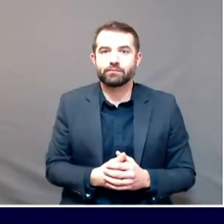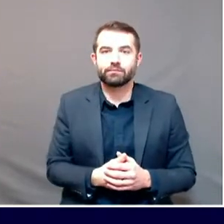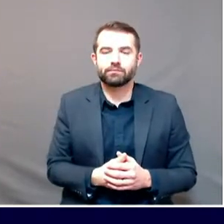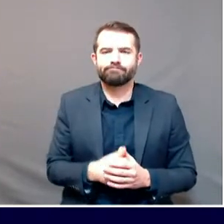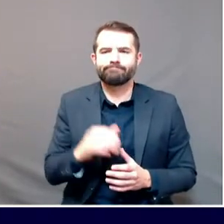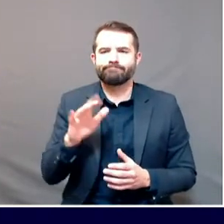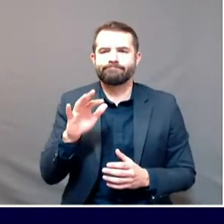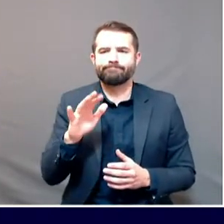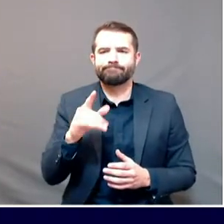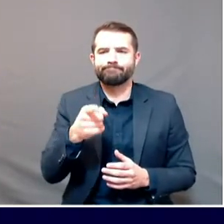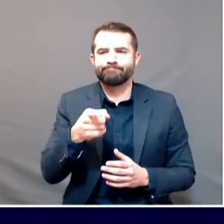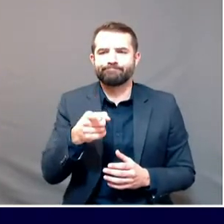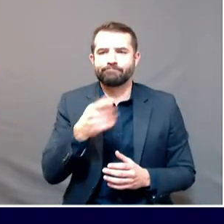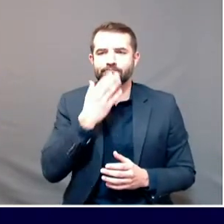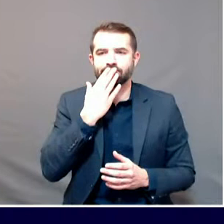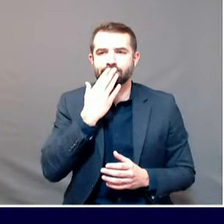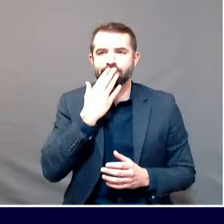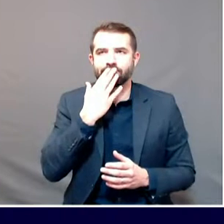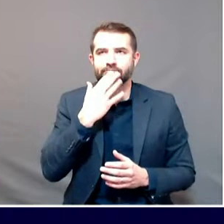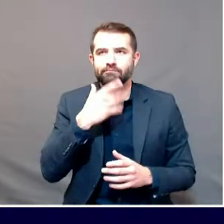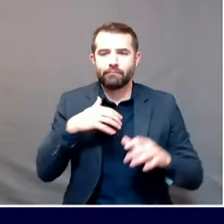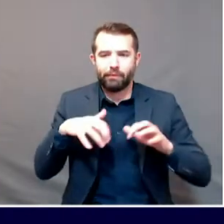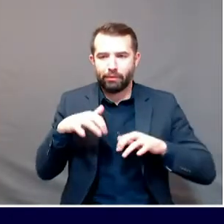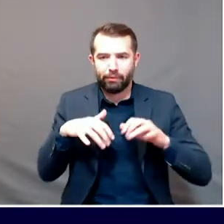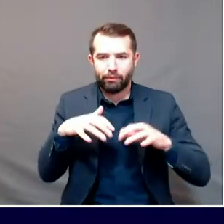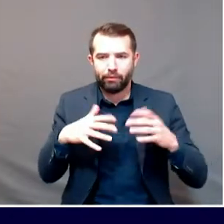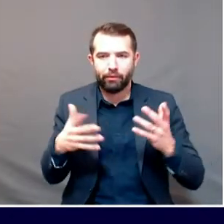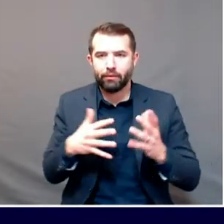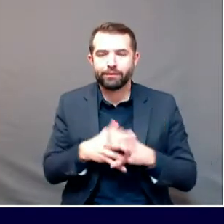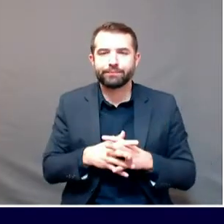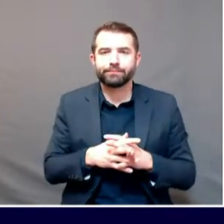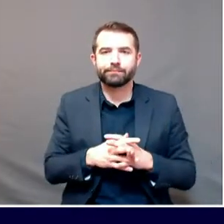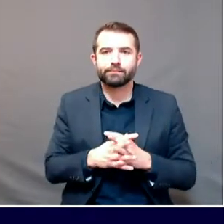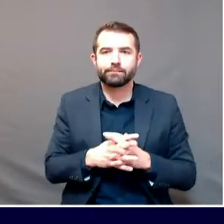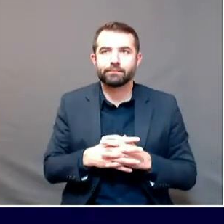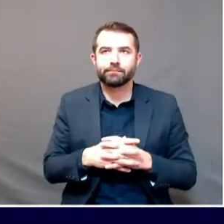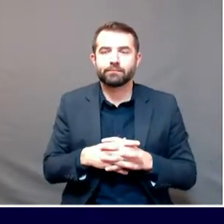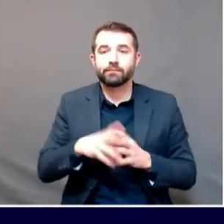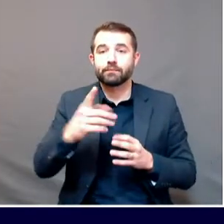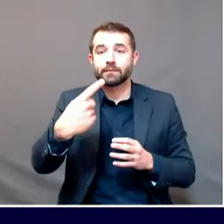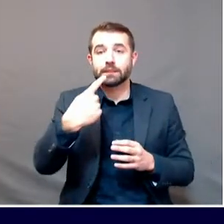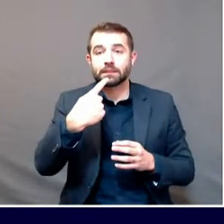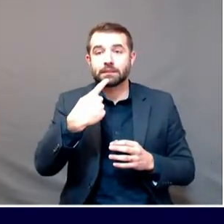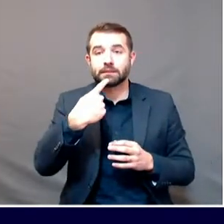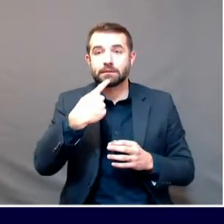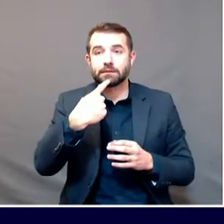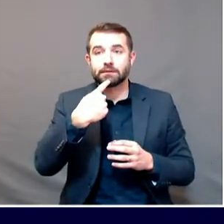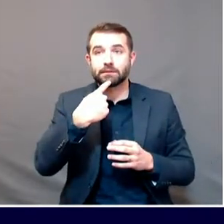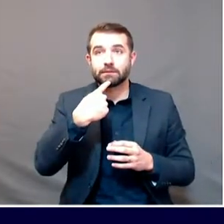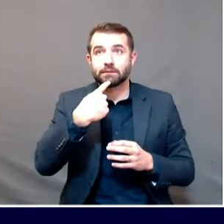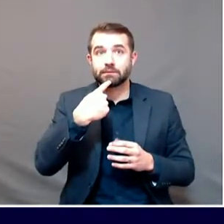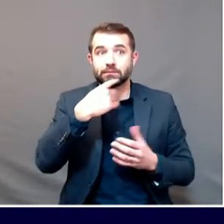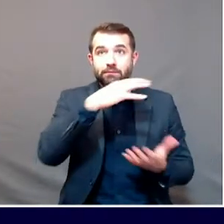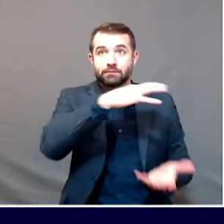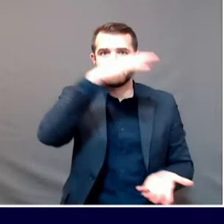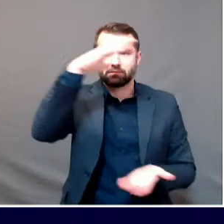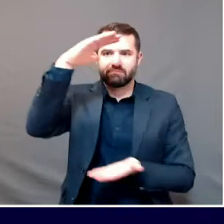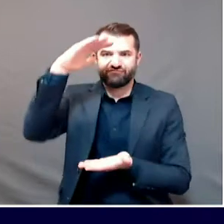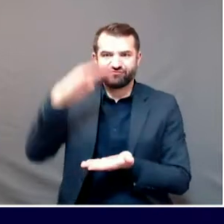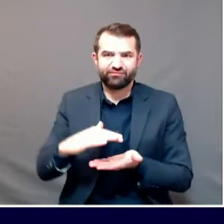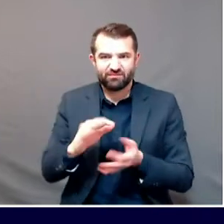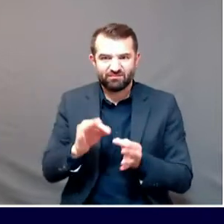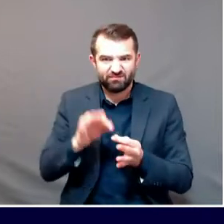And you mentioned one of the ramifications of this delay. Is there